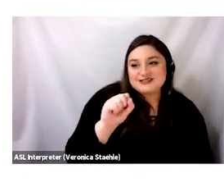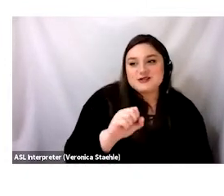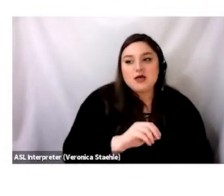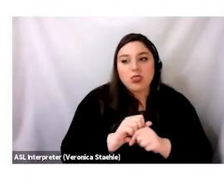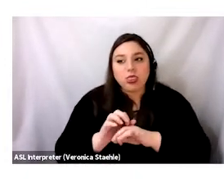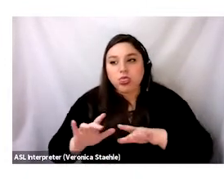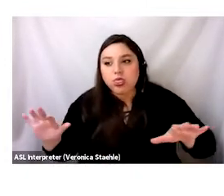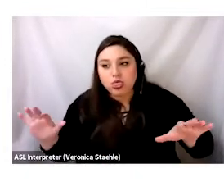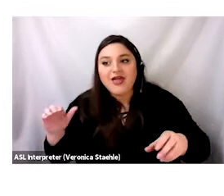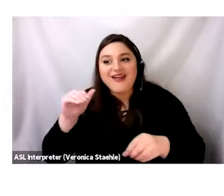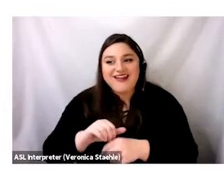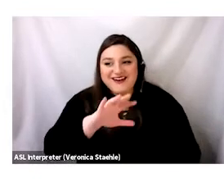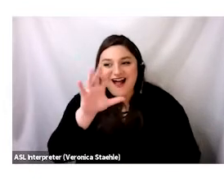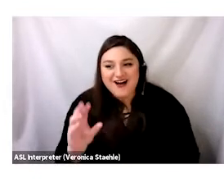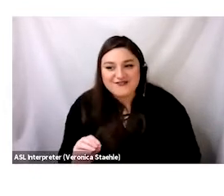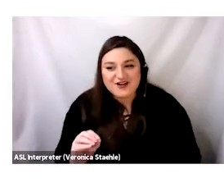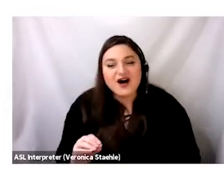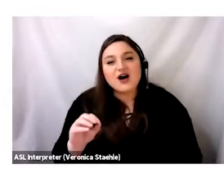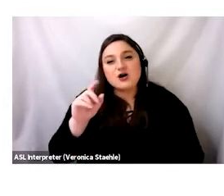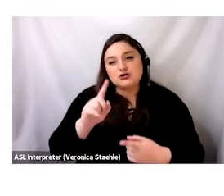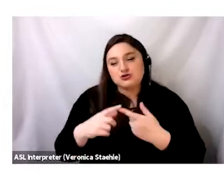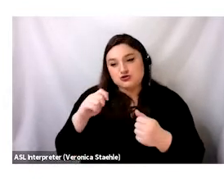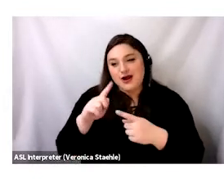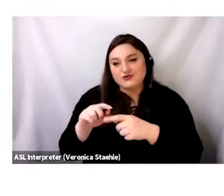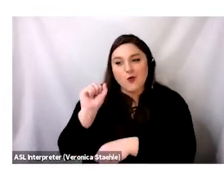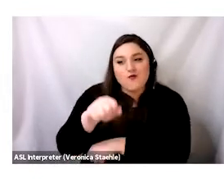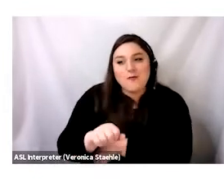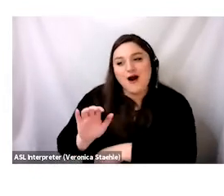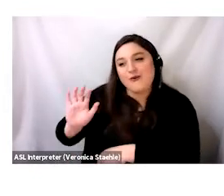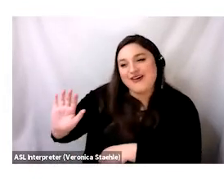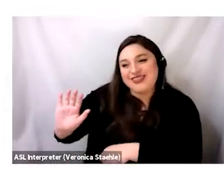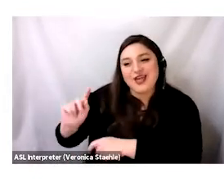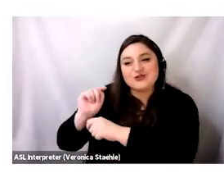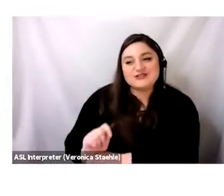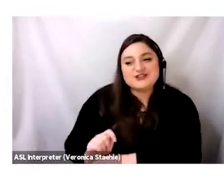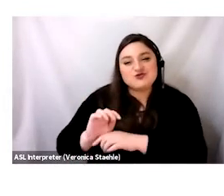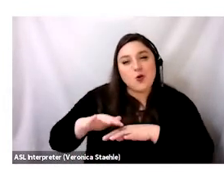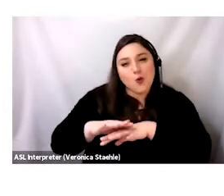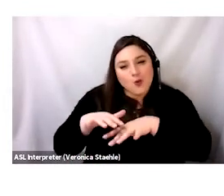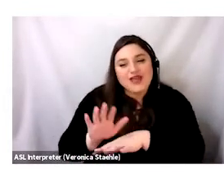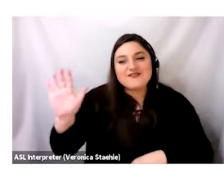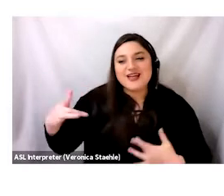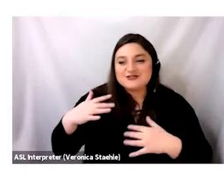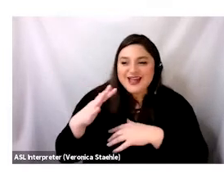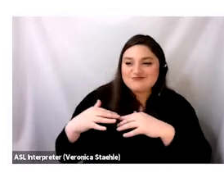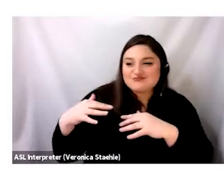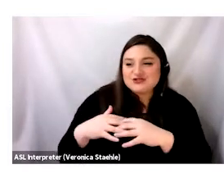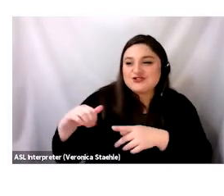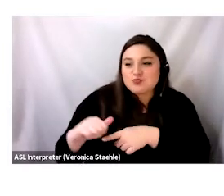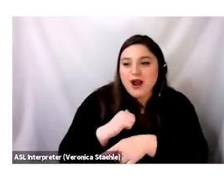fiber cultivation, overshadowing traditional weaving and those indigenous practices that Teju told us